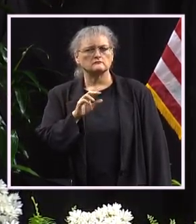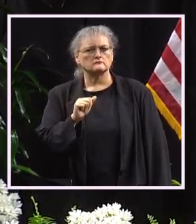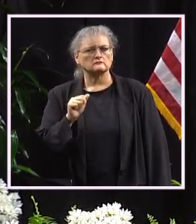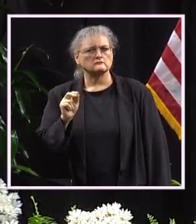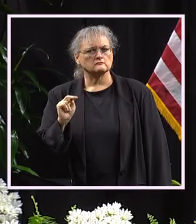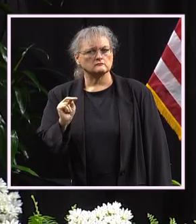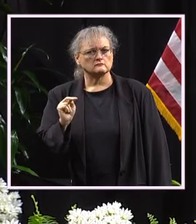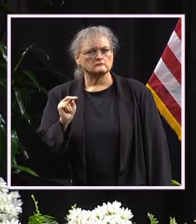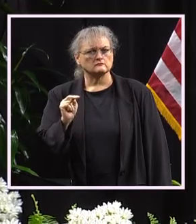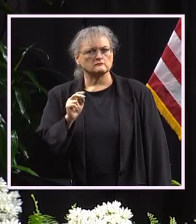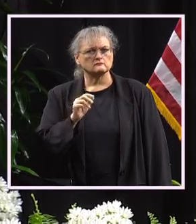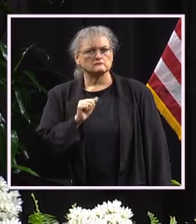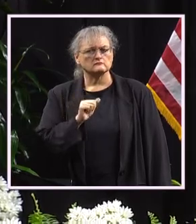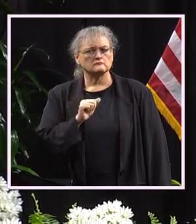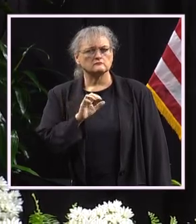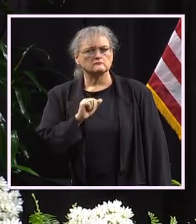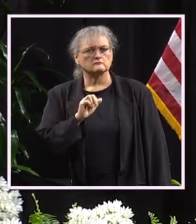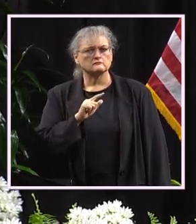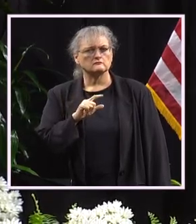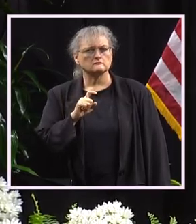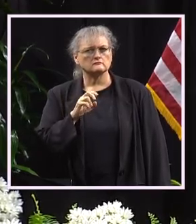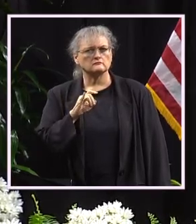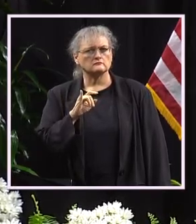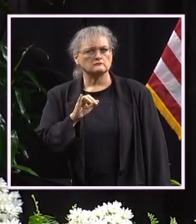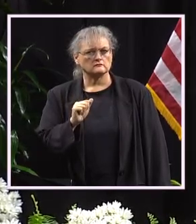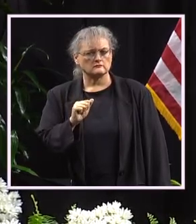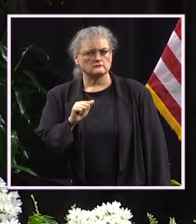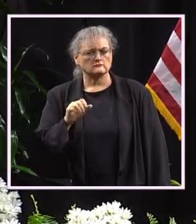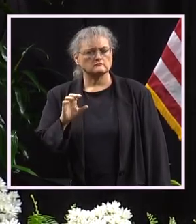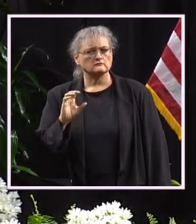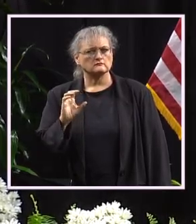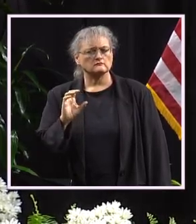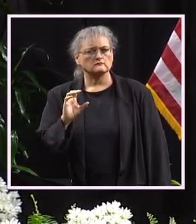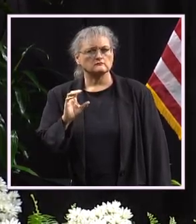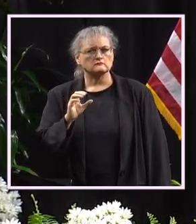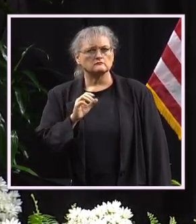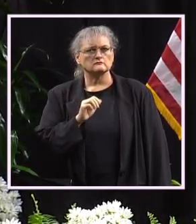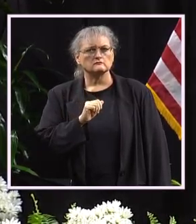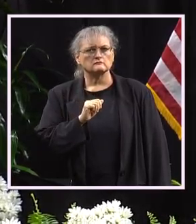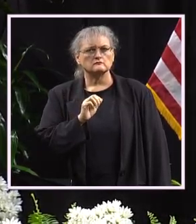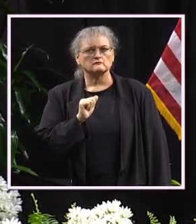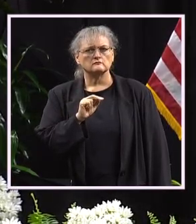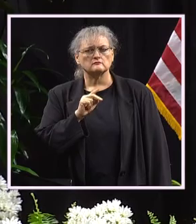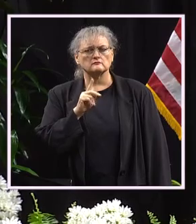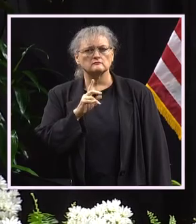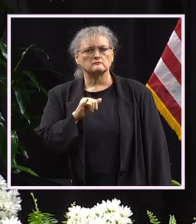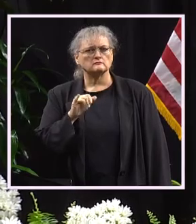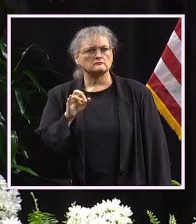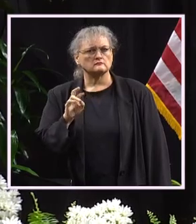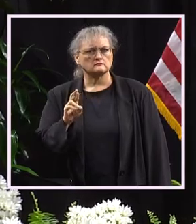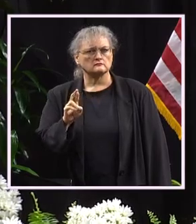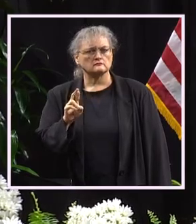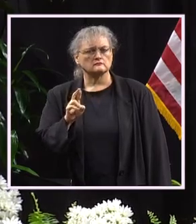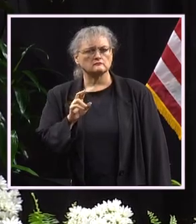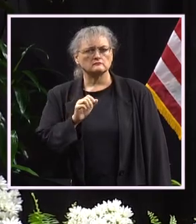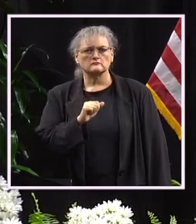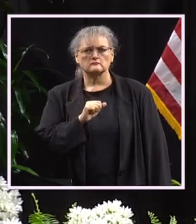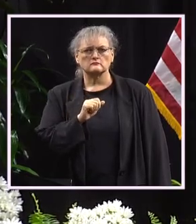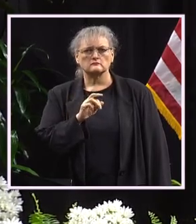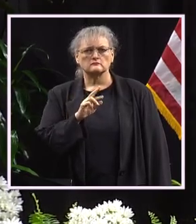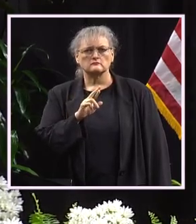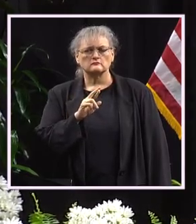laude. Alexa L. Calderon. Mandy Ramirez. Frida